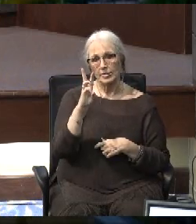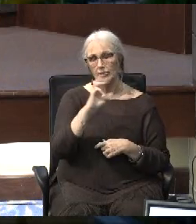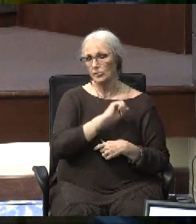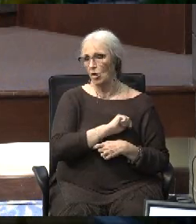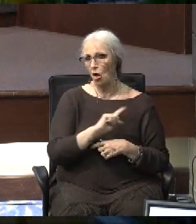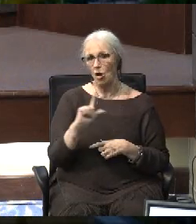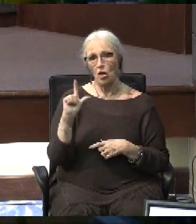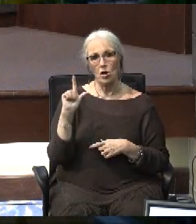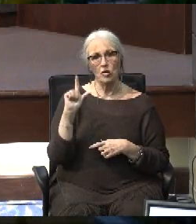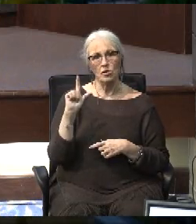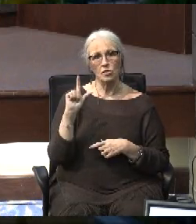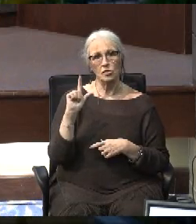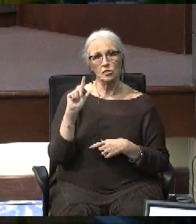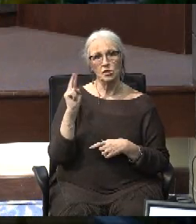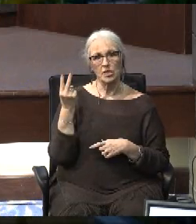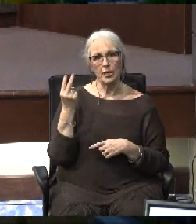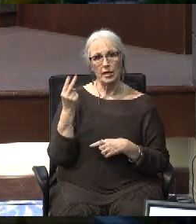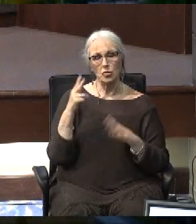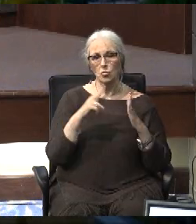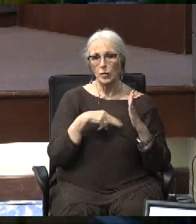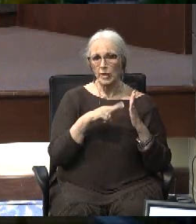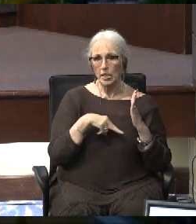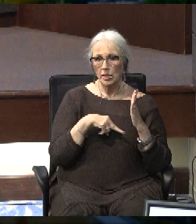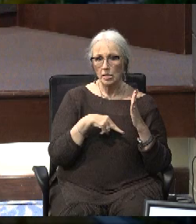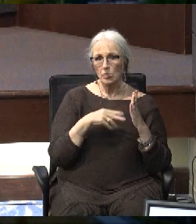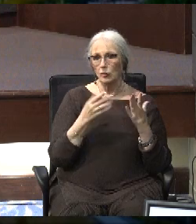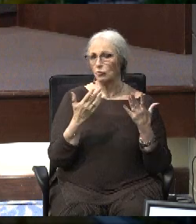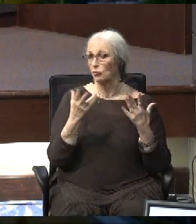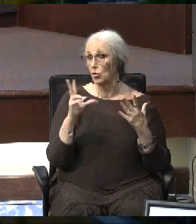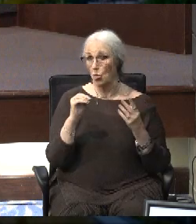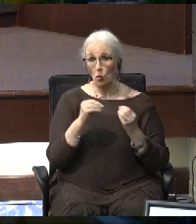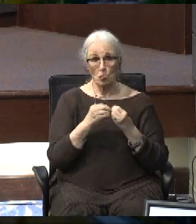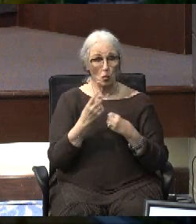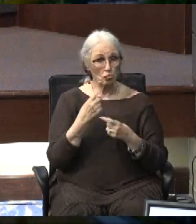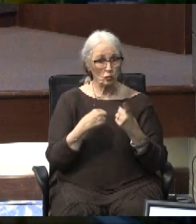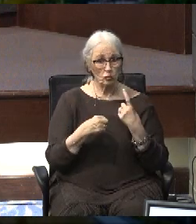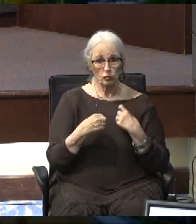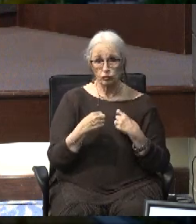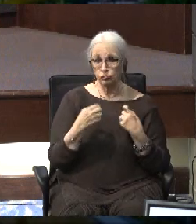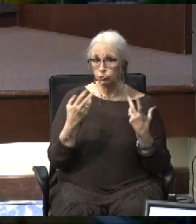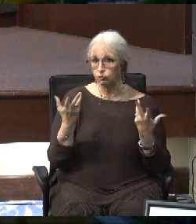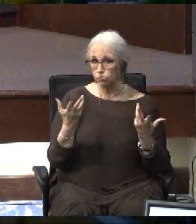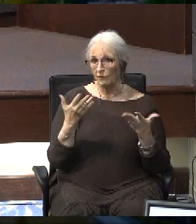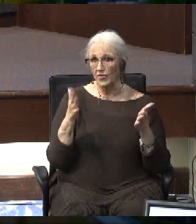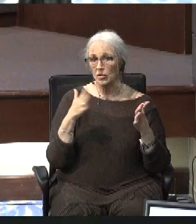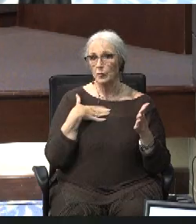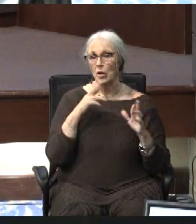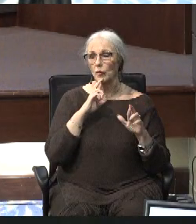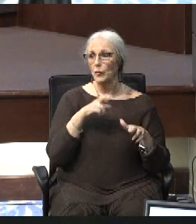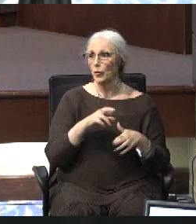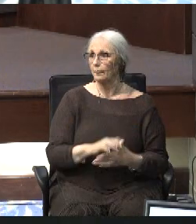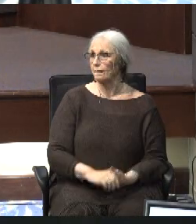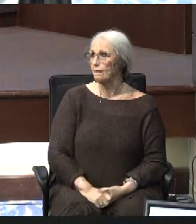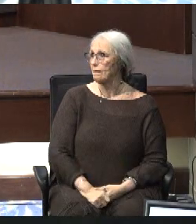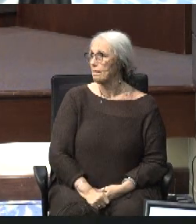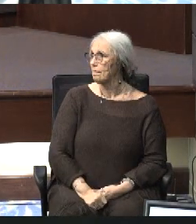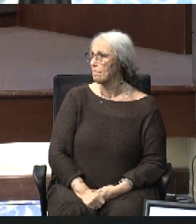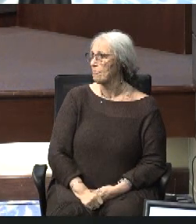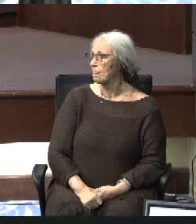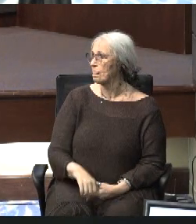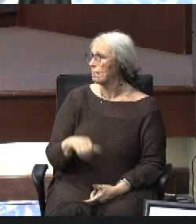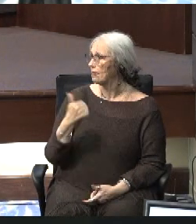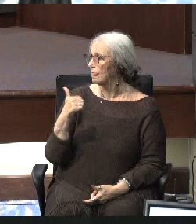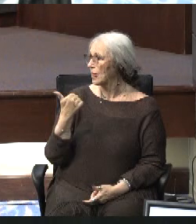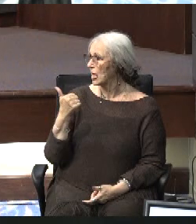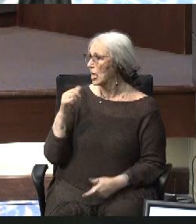all on second readings. And if there's no further questions, that concludes my report. Are there